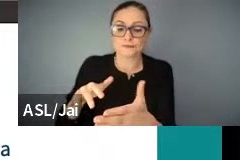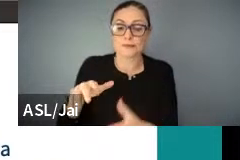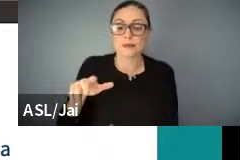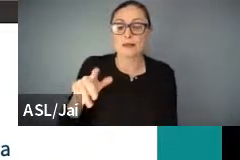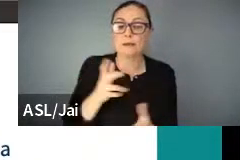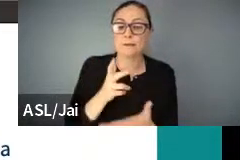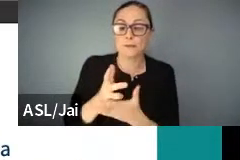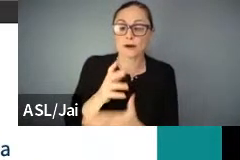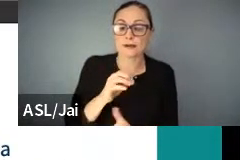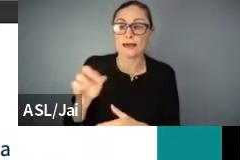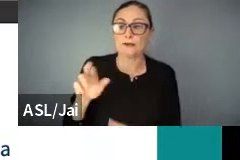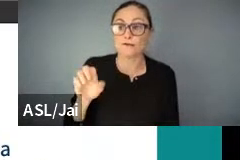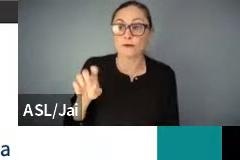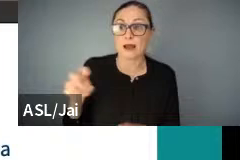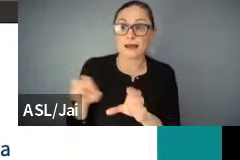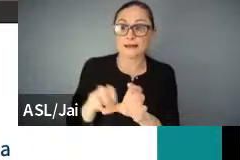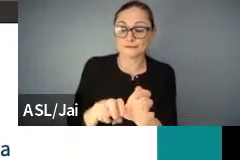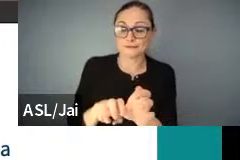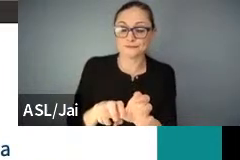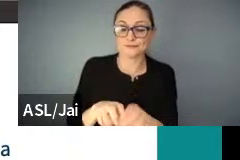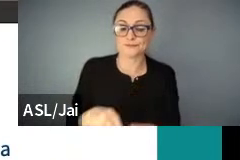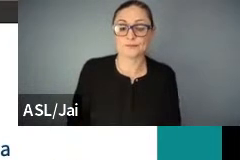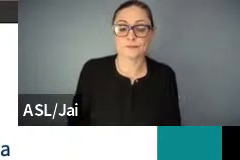alignment on I-5. Next slide.